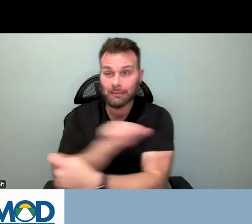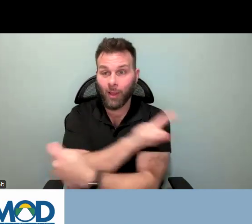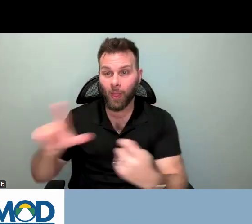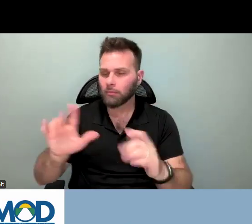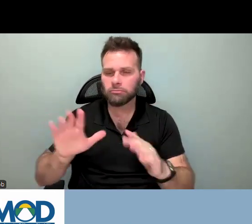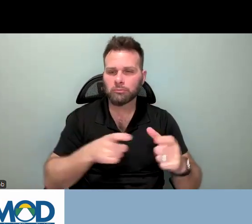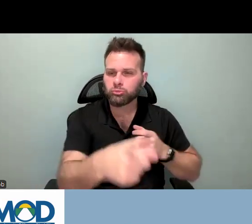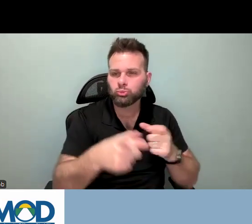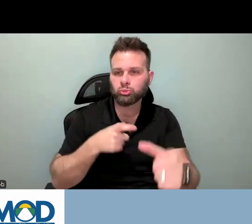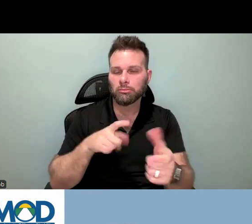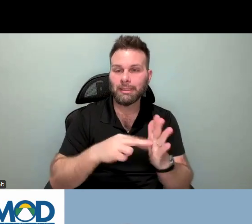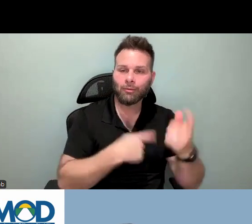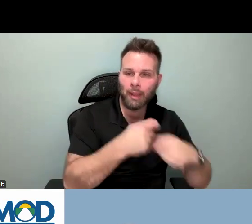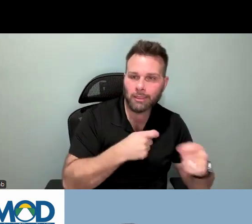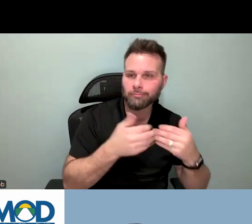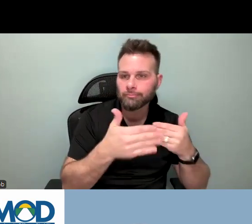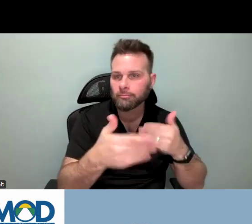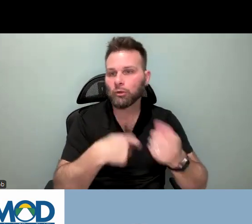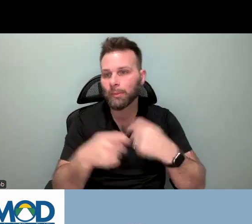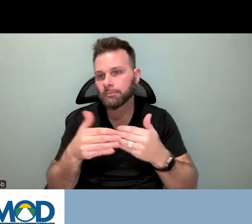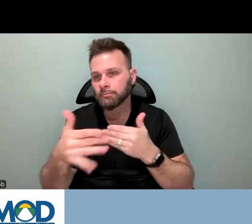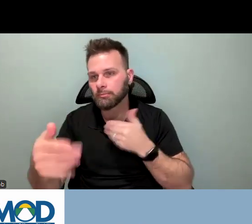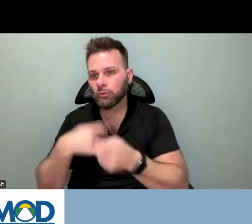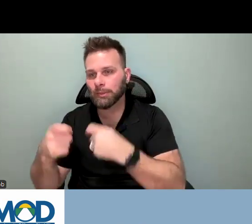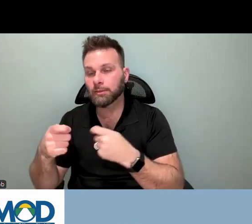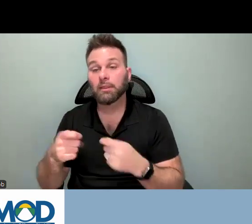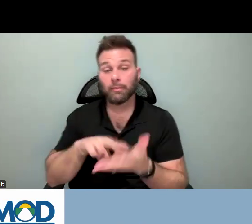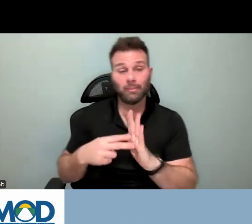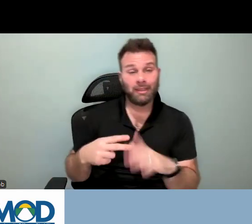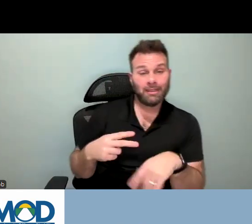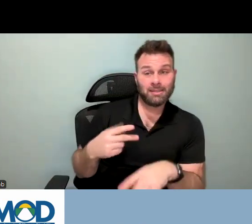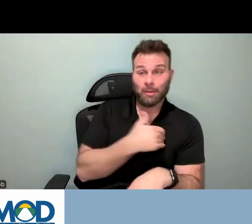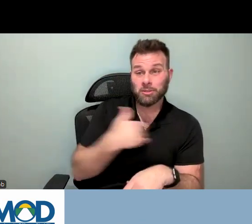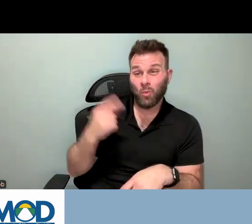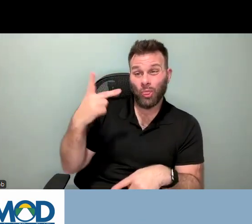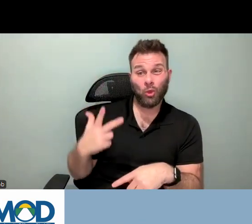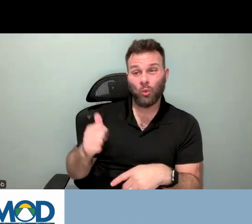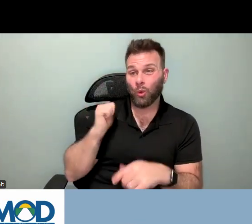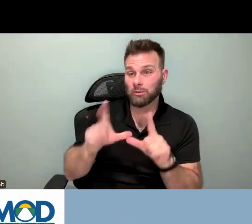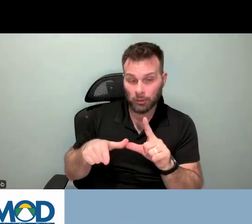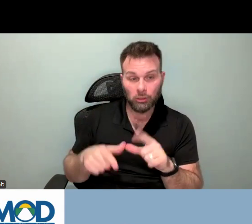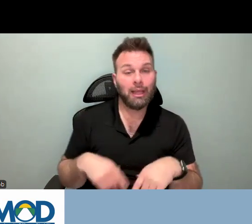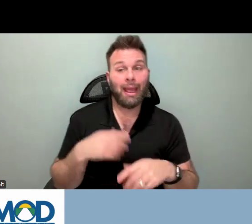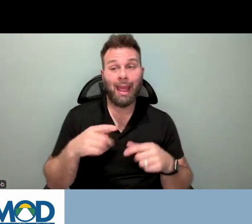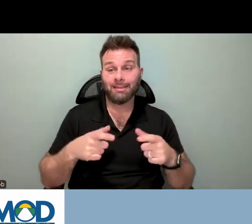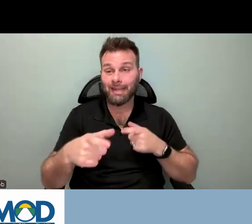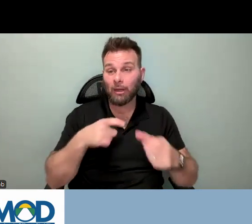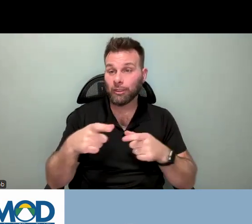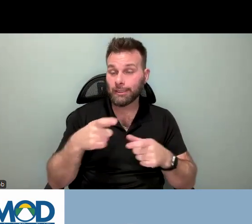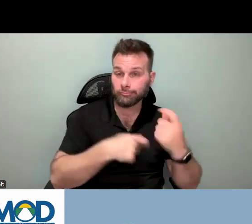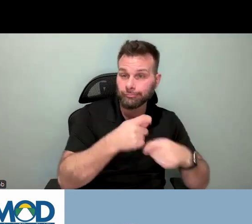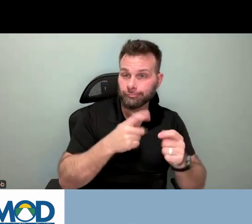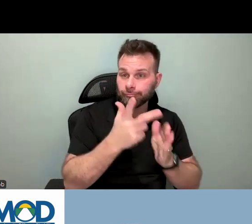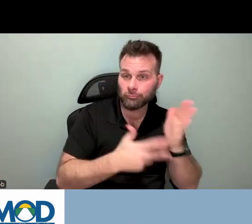time. This means that no more than 1/3 of the commission's membership expires in any given year, and staggering terms ensures continuity,